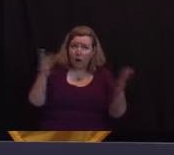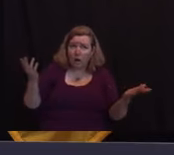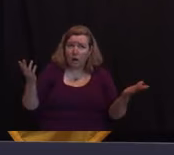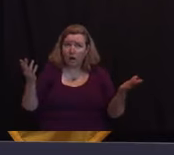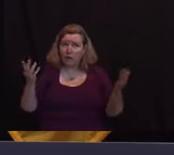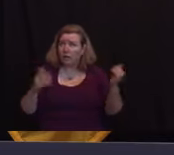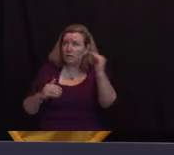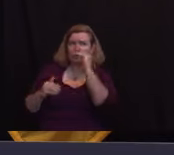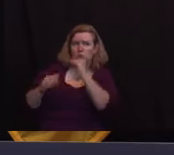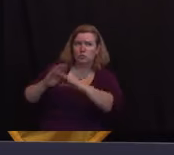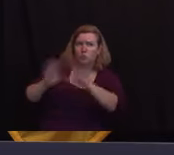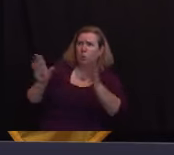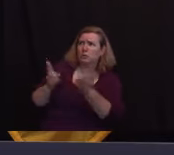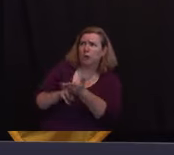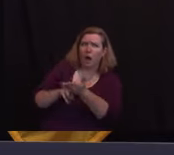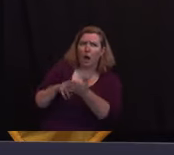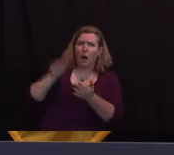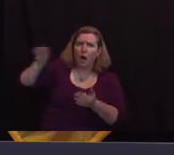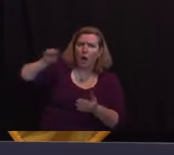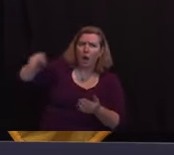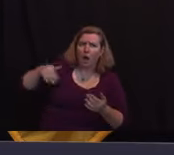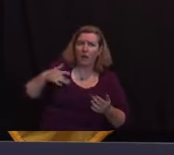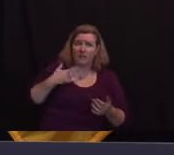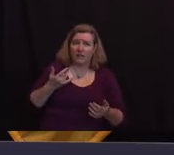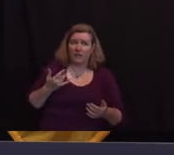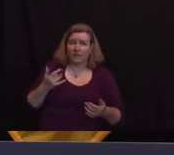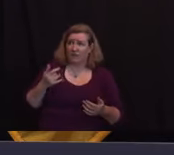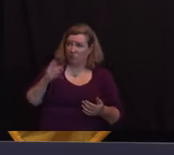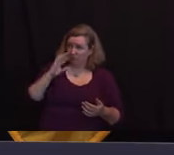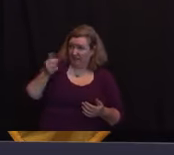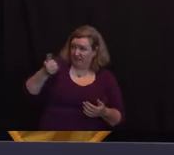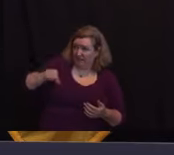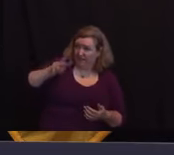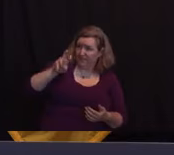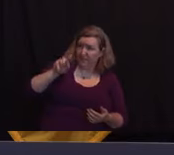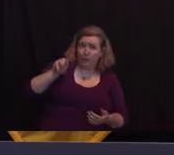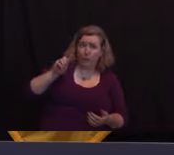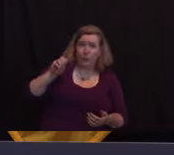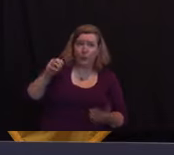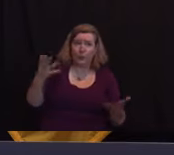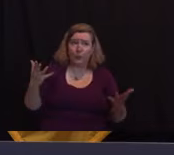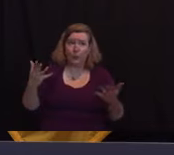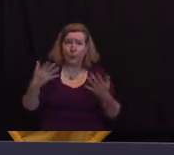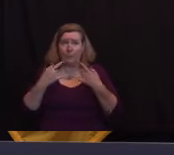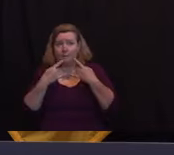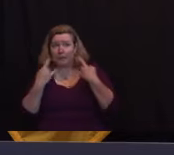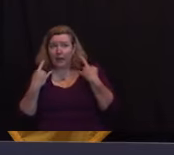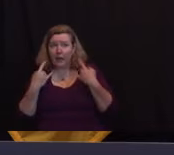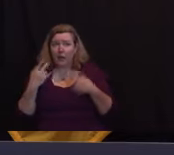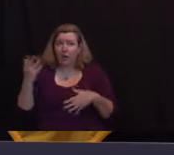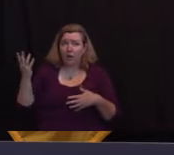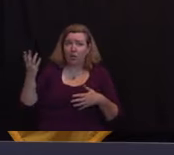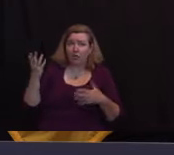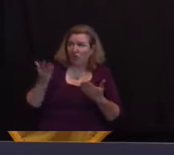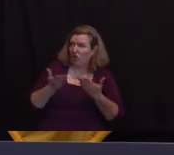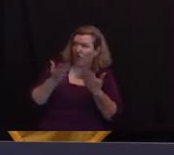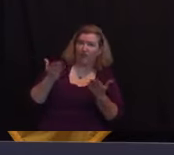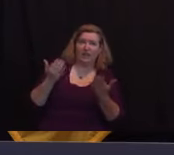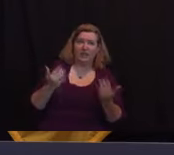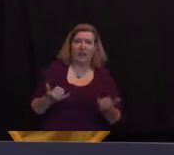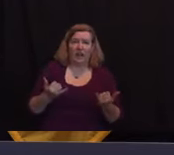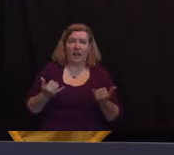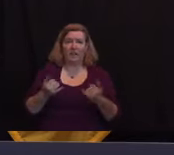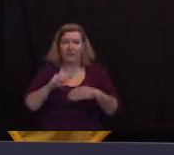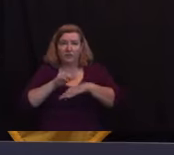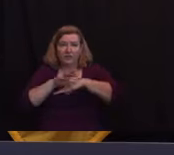did you consider vetoing it? I'd also like to ask you about masks. Under the guidance that you've put forth right now, that a child could go